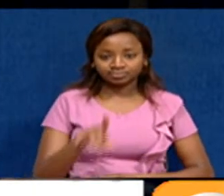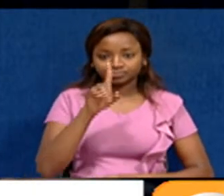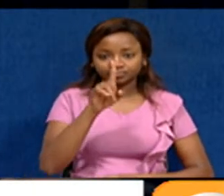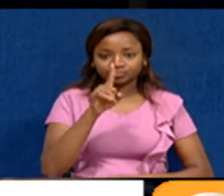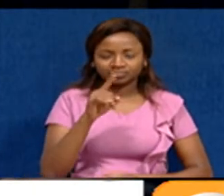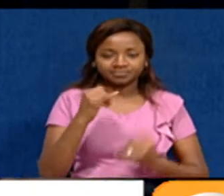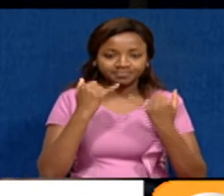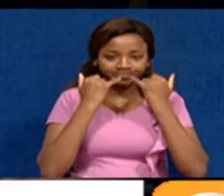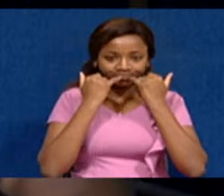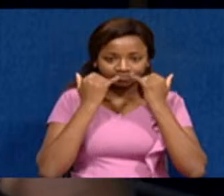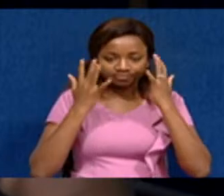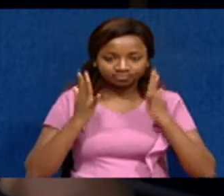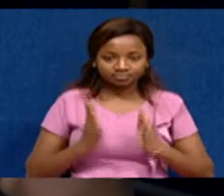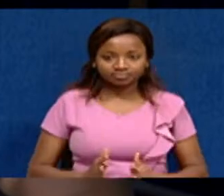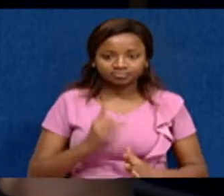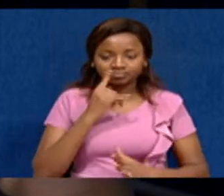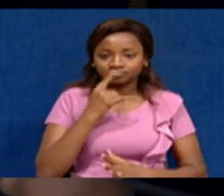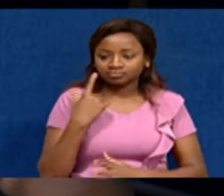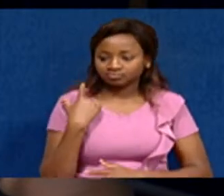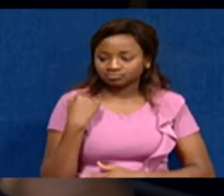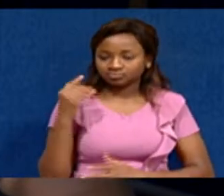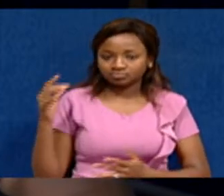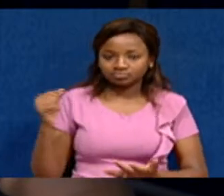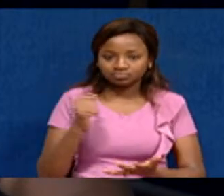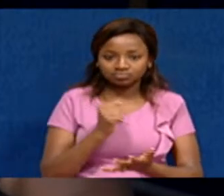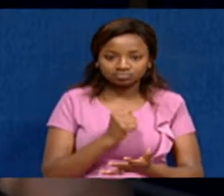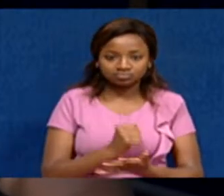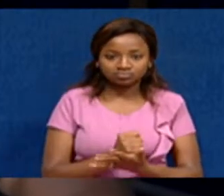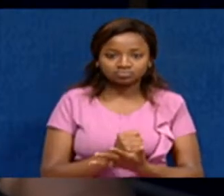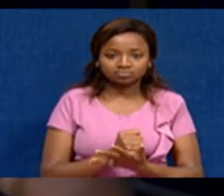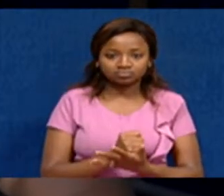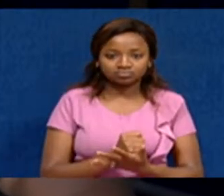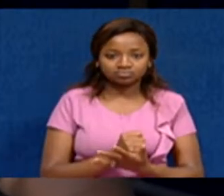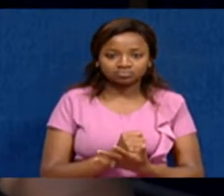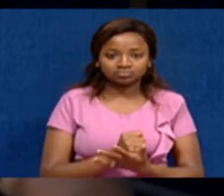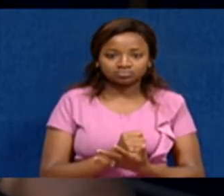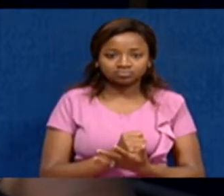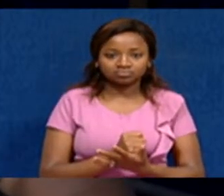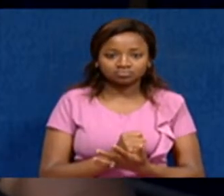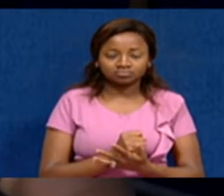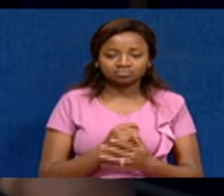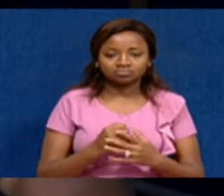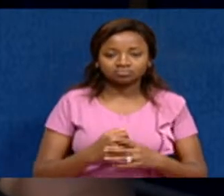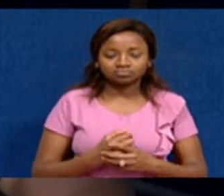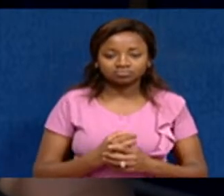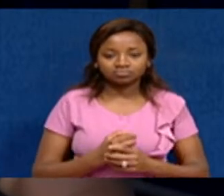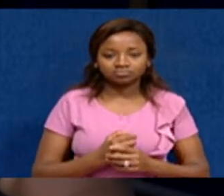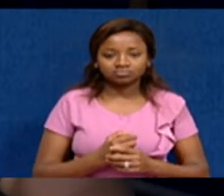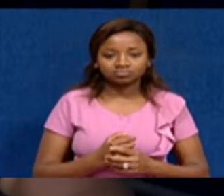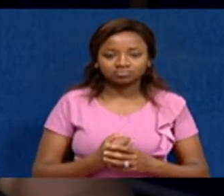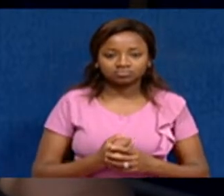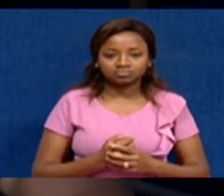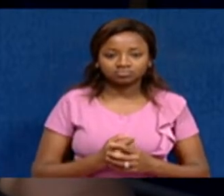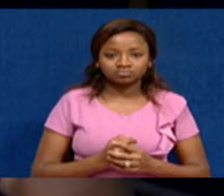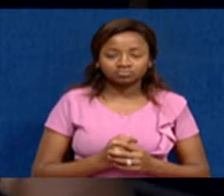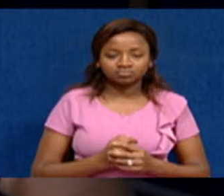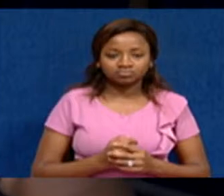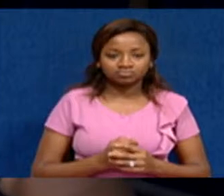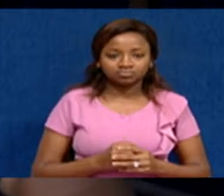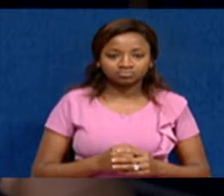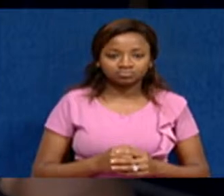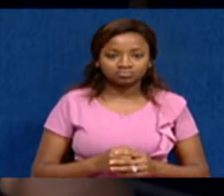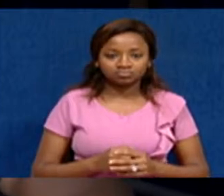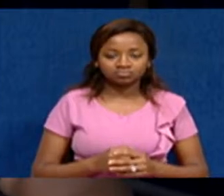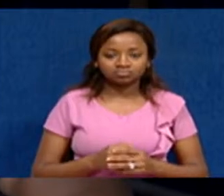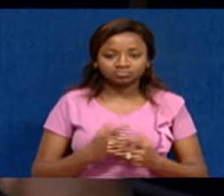who has been appointed to officiate in the forthcoming FIFA World Cup in